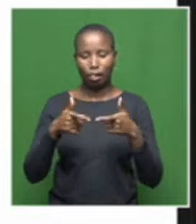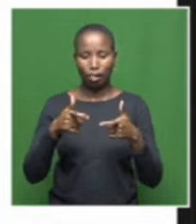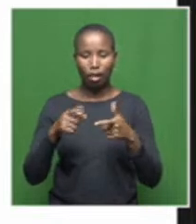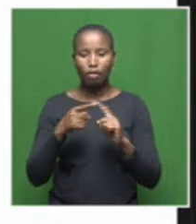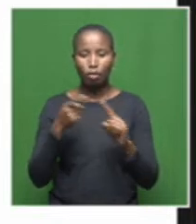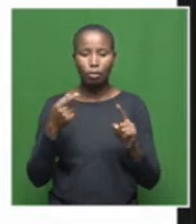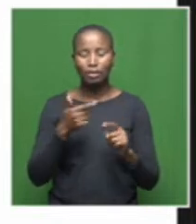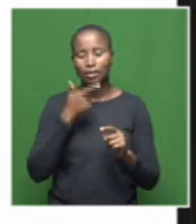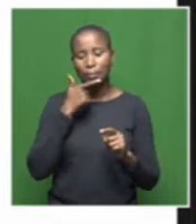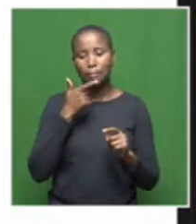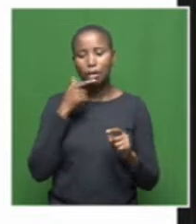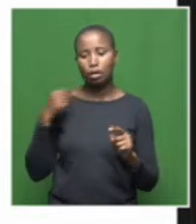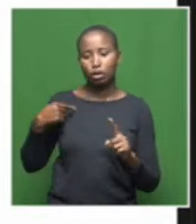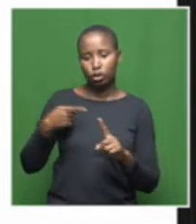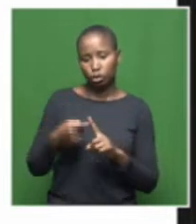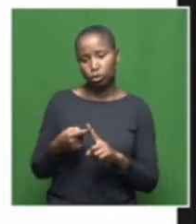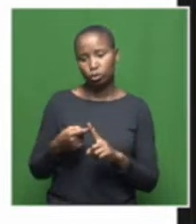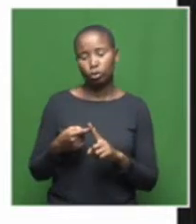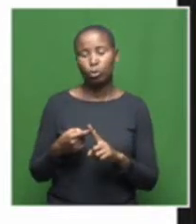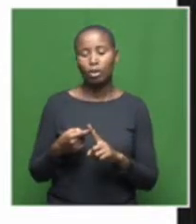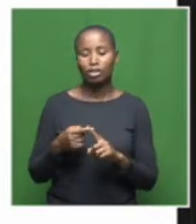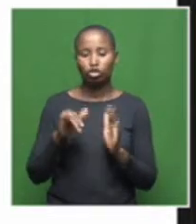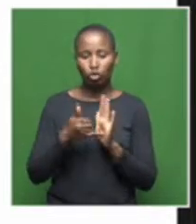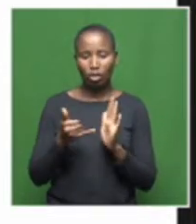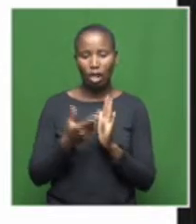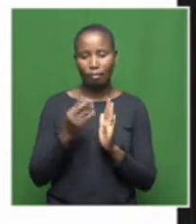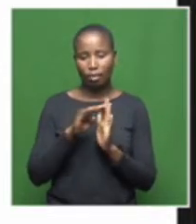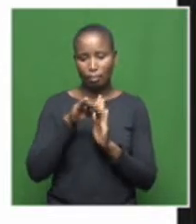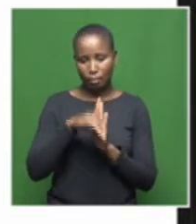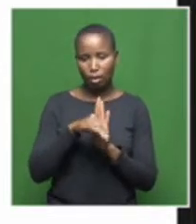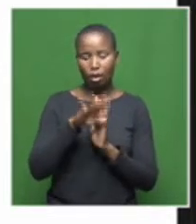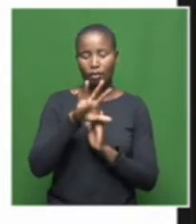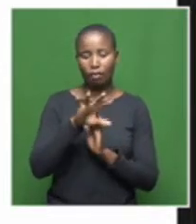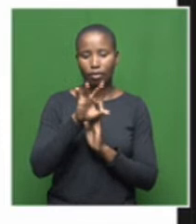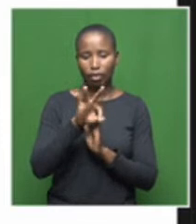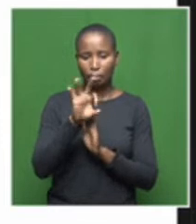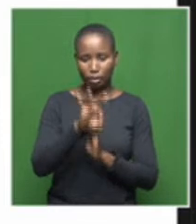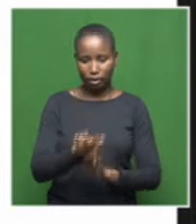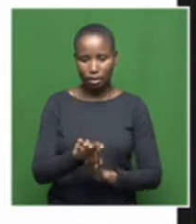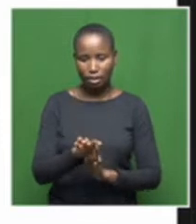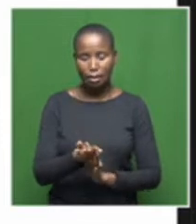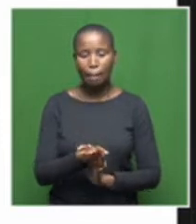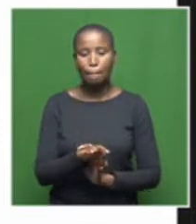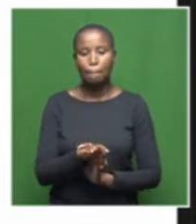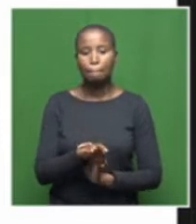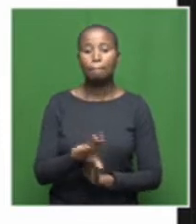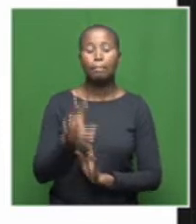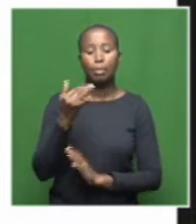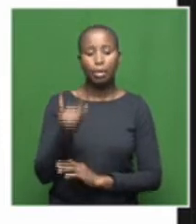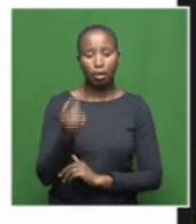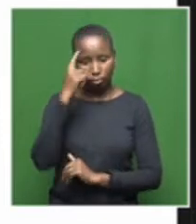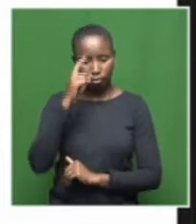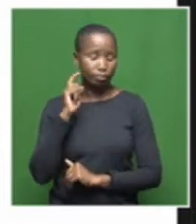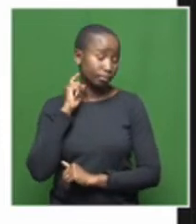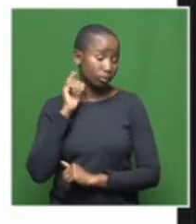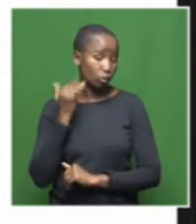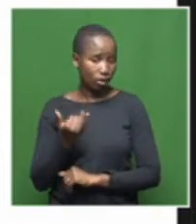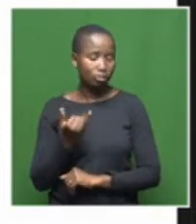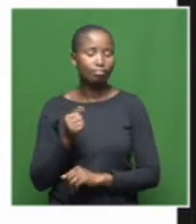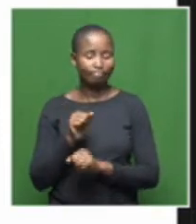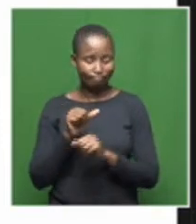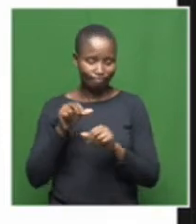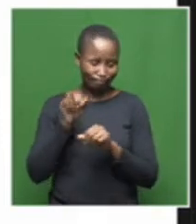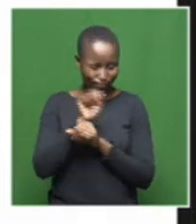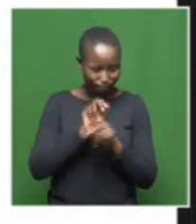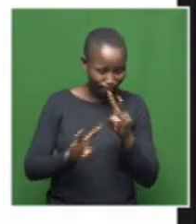to 36% in Jan and is now the dominant subvariant. I think just to note that we are continuing to